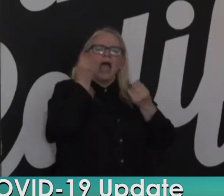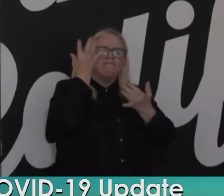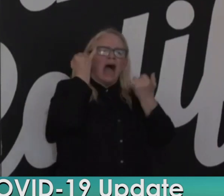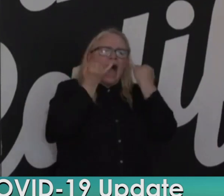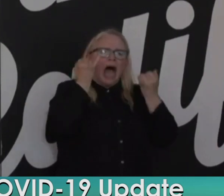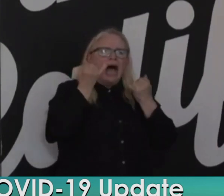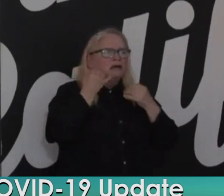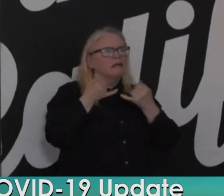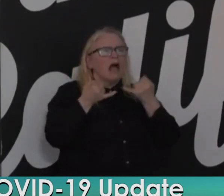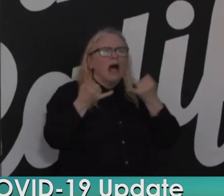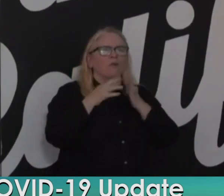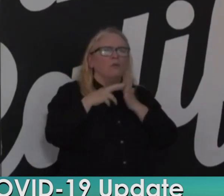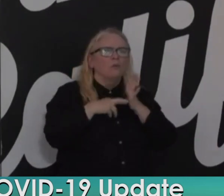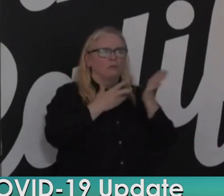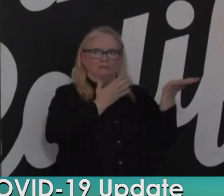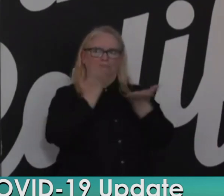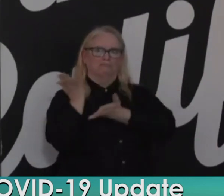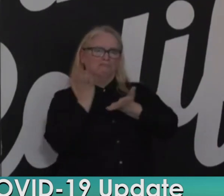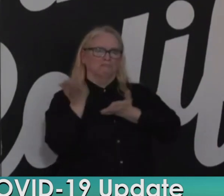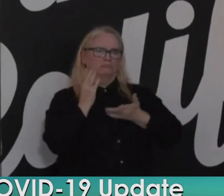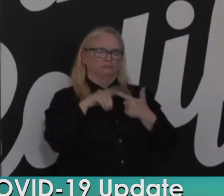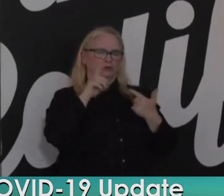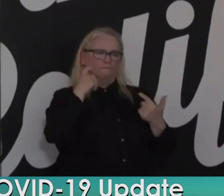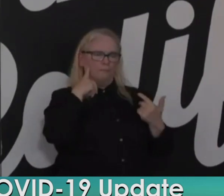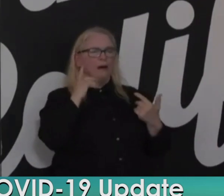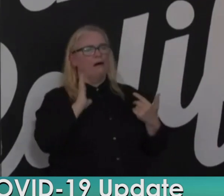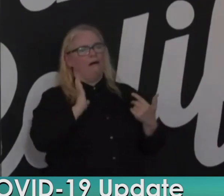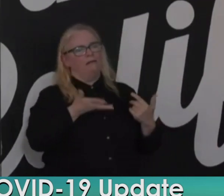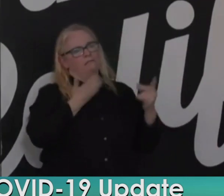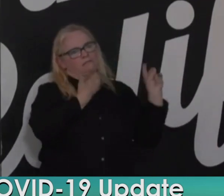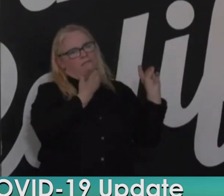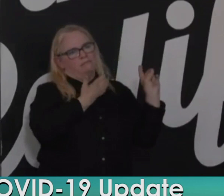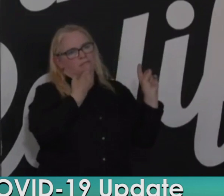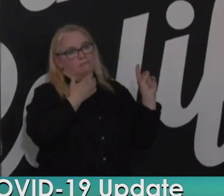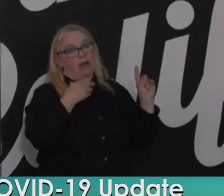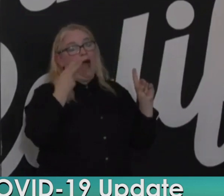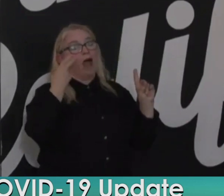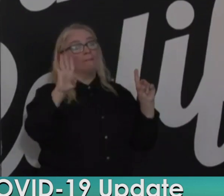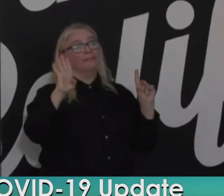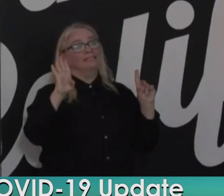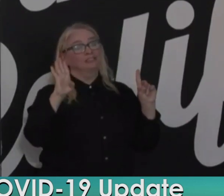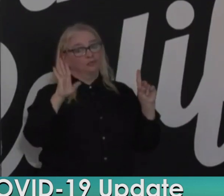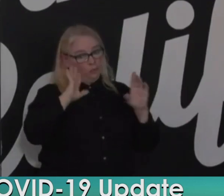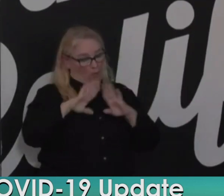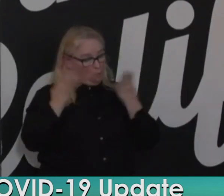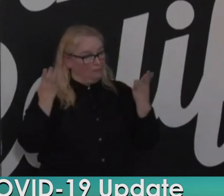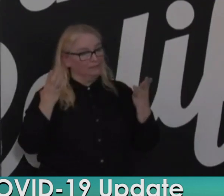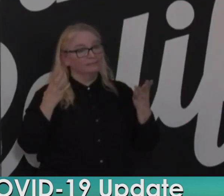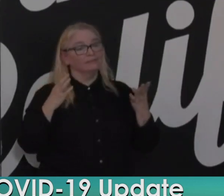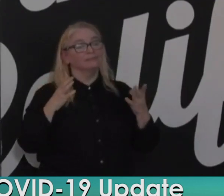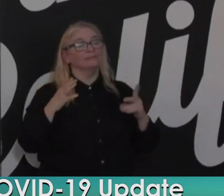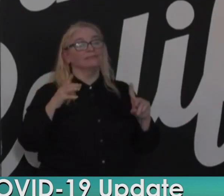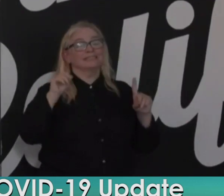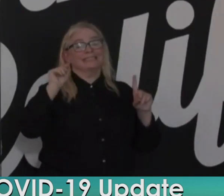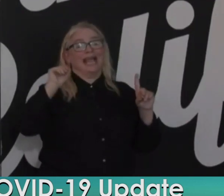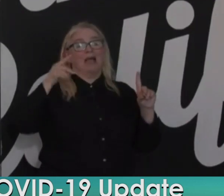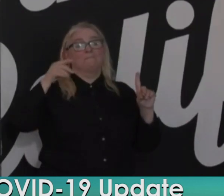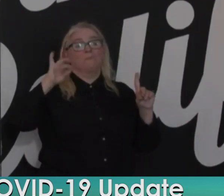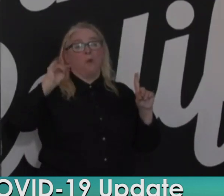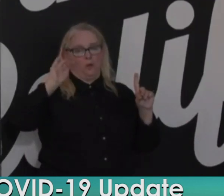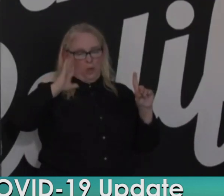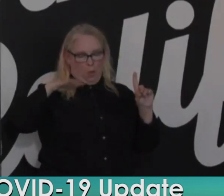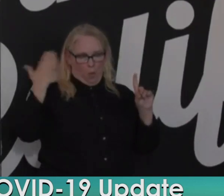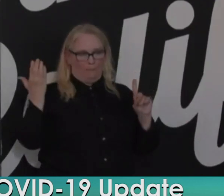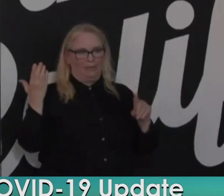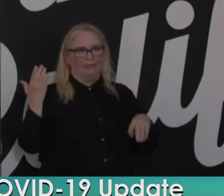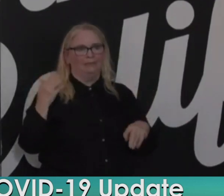support these broader efforts. So Huntington Beach reopening, Dana Point reopening, Seal Beach reopening,